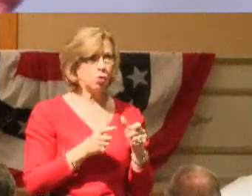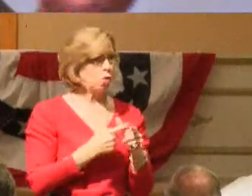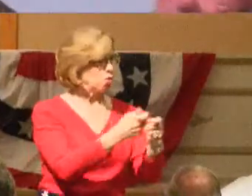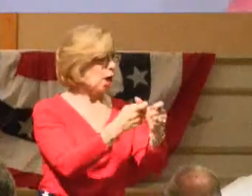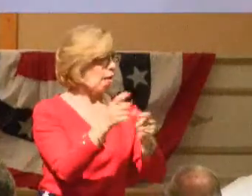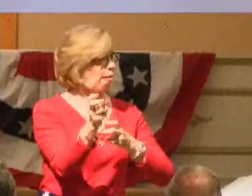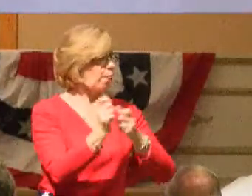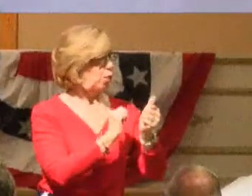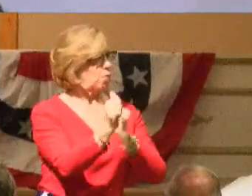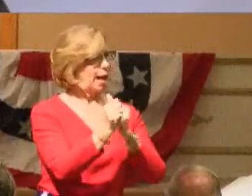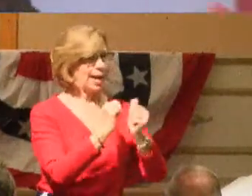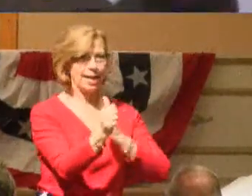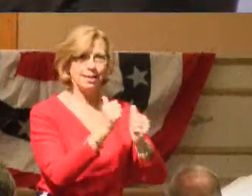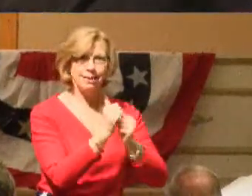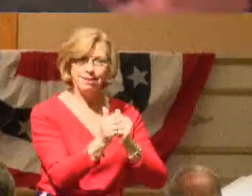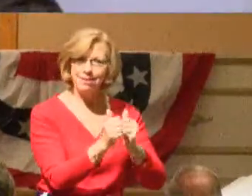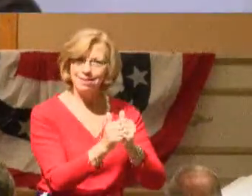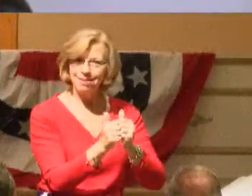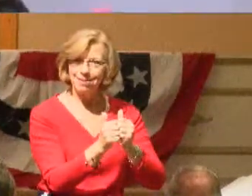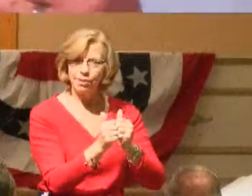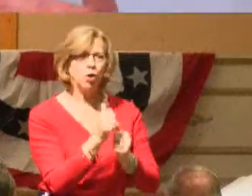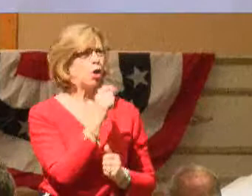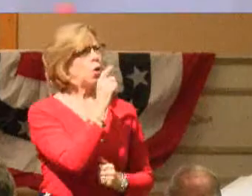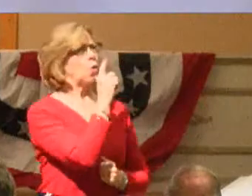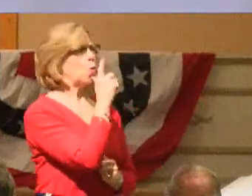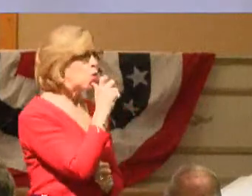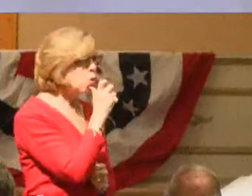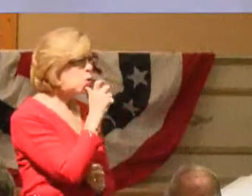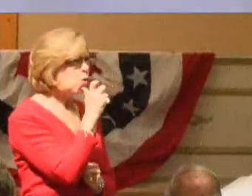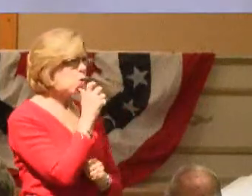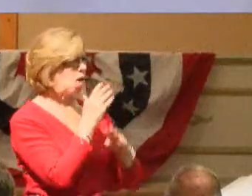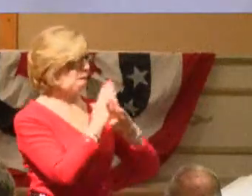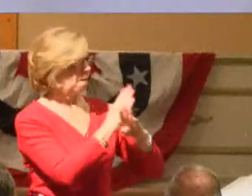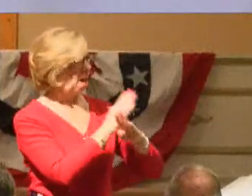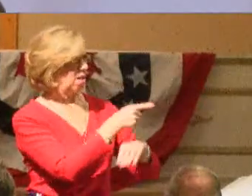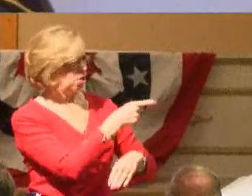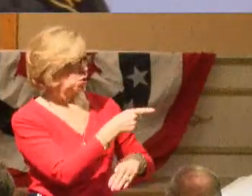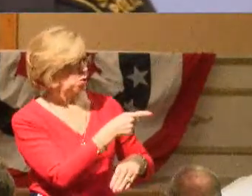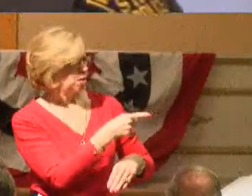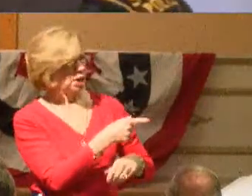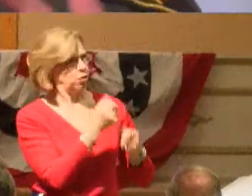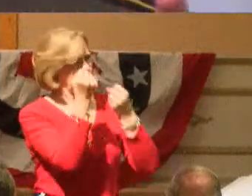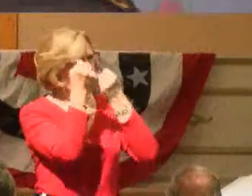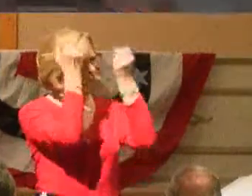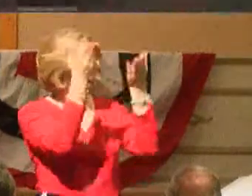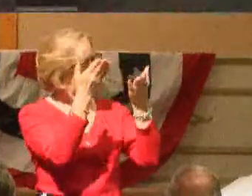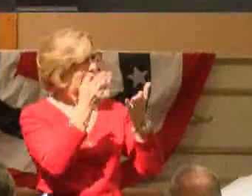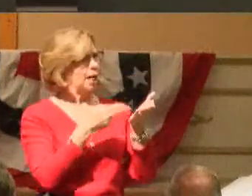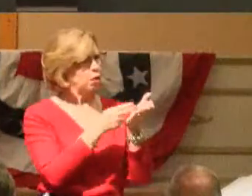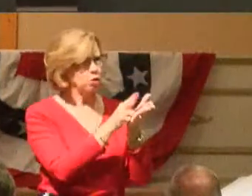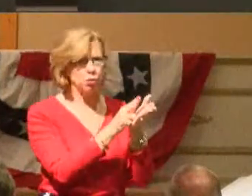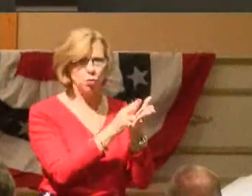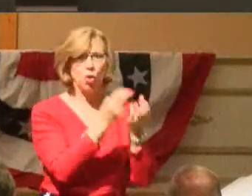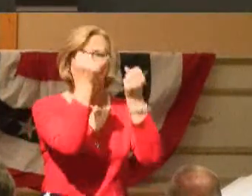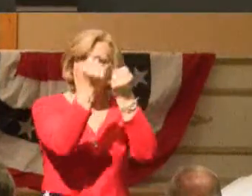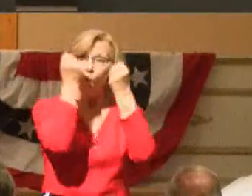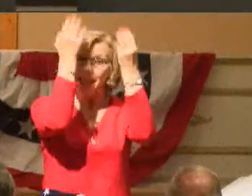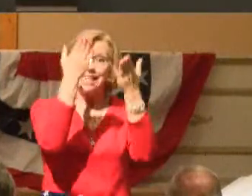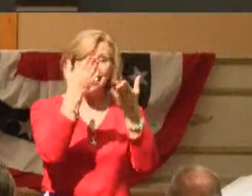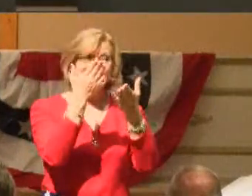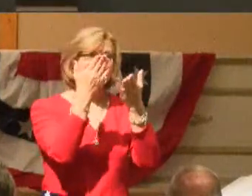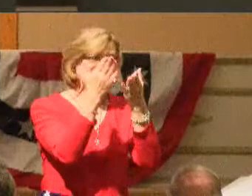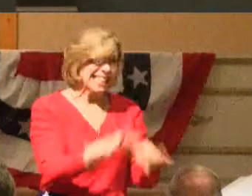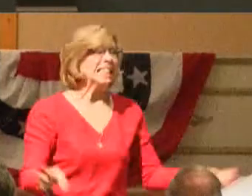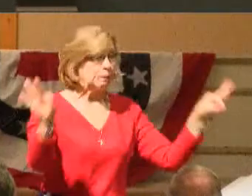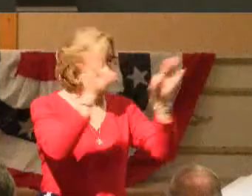You did run well, he says, but who did hinder you that you should not obey the truth? Obedience is essential in